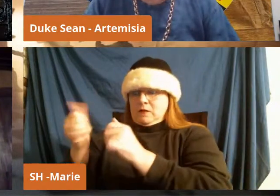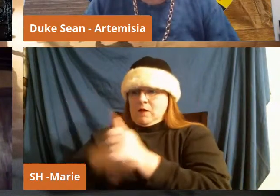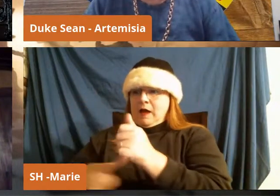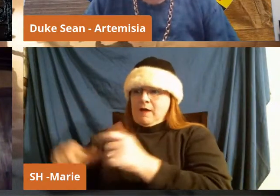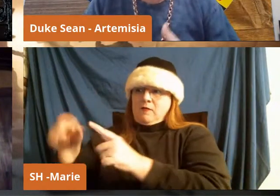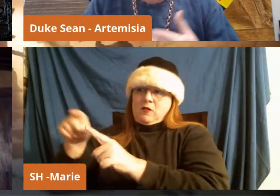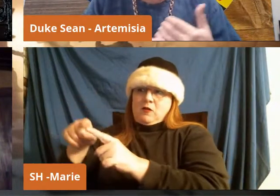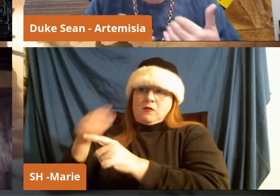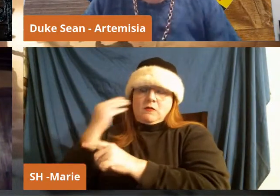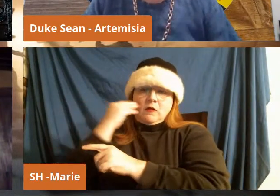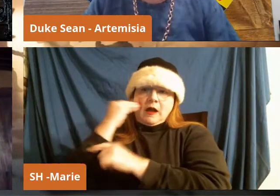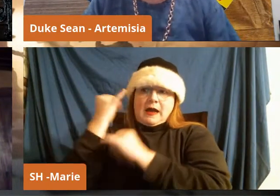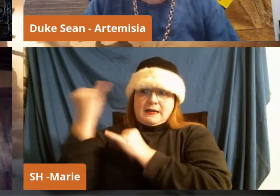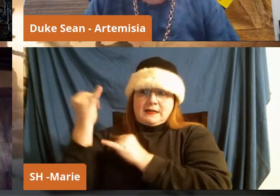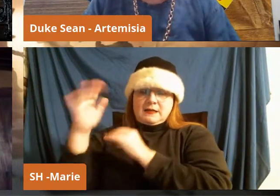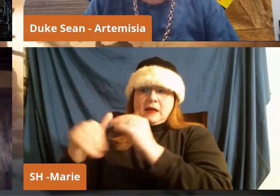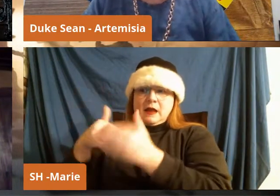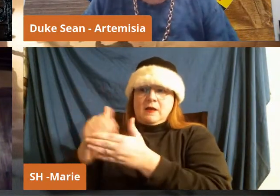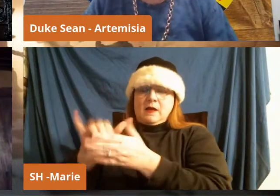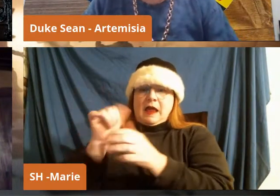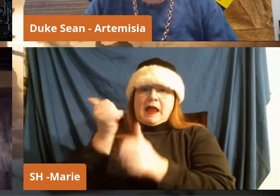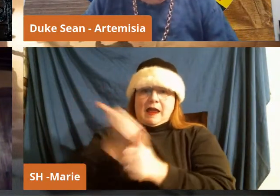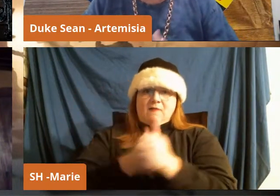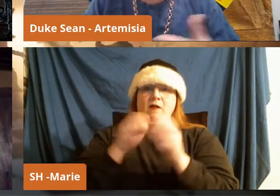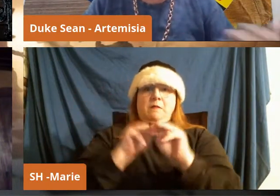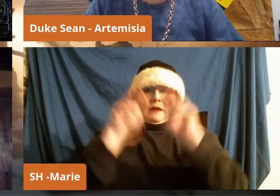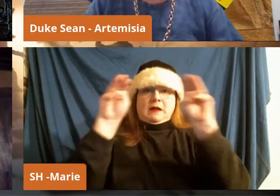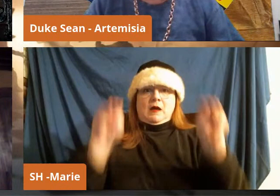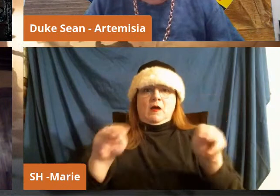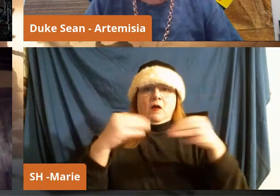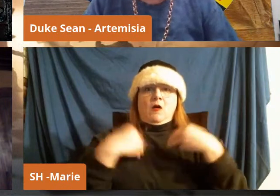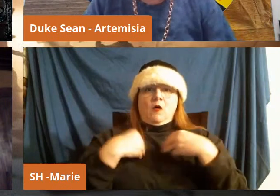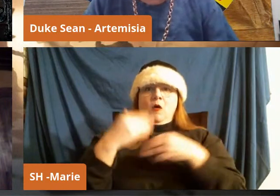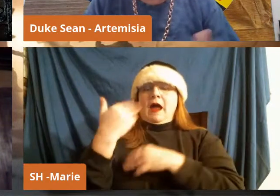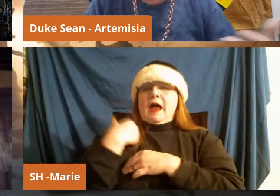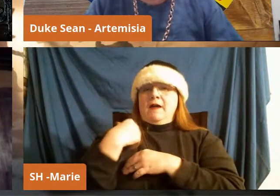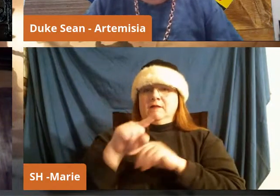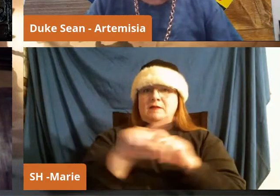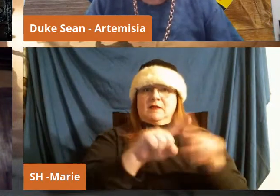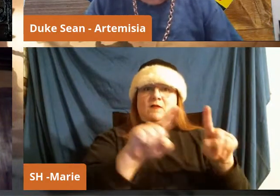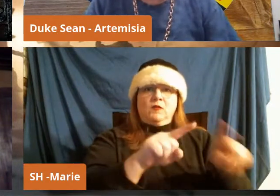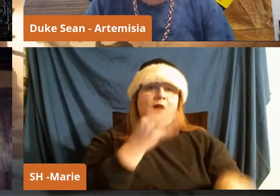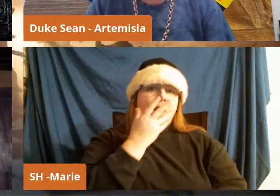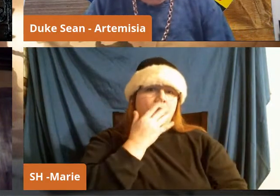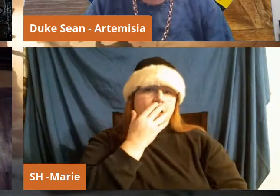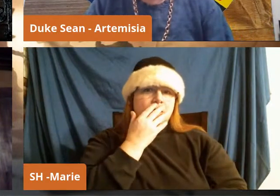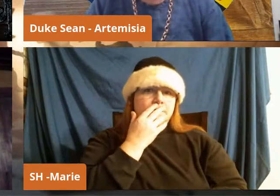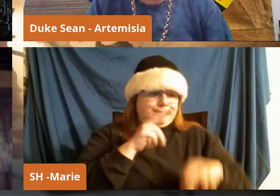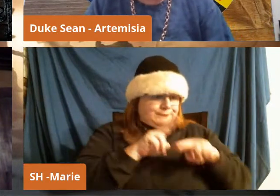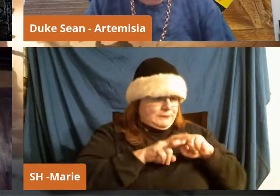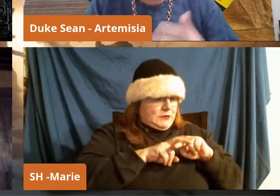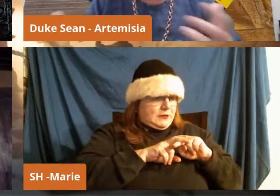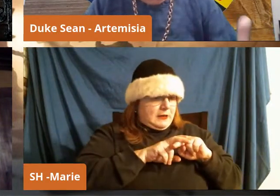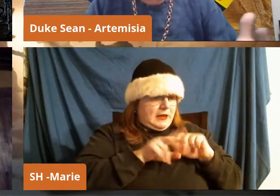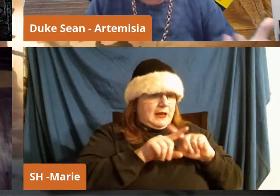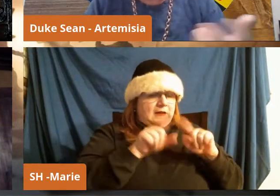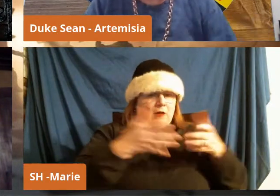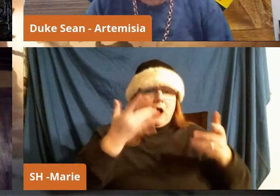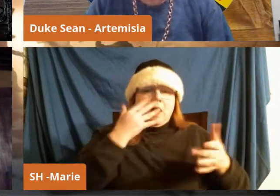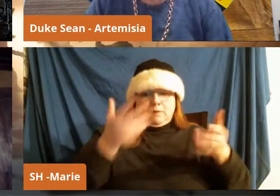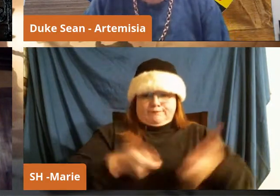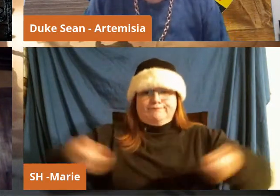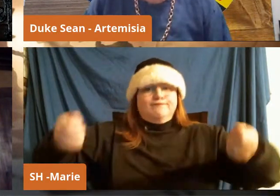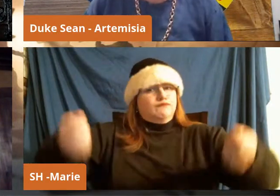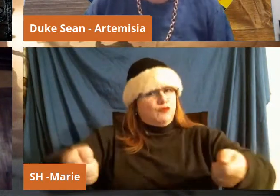on it. Every McDonald's owner is going to have different colored seats and different trays.